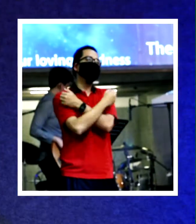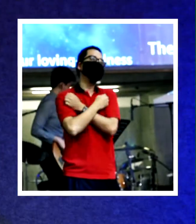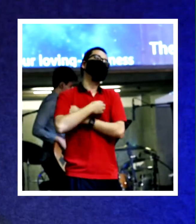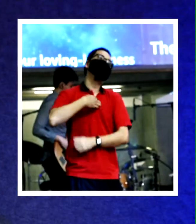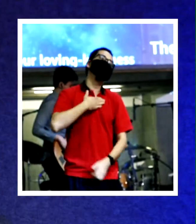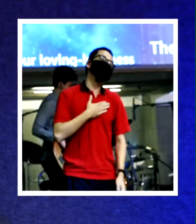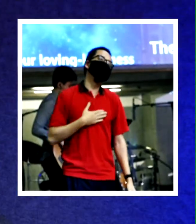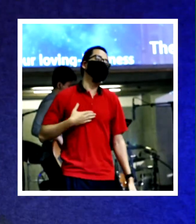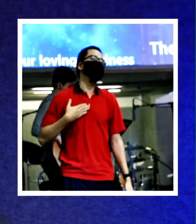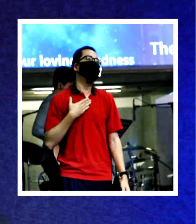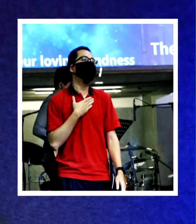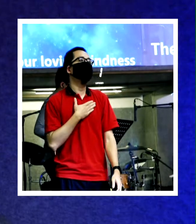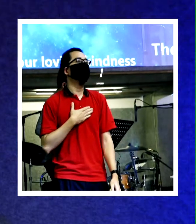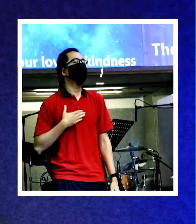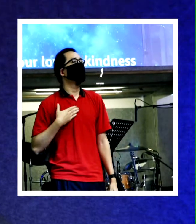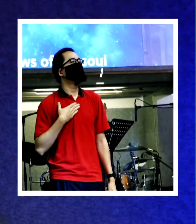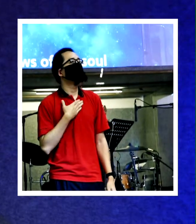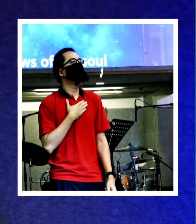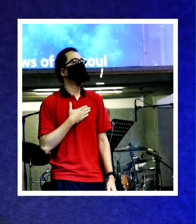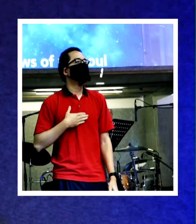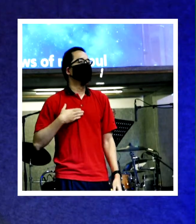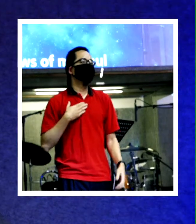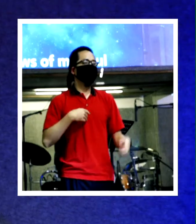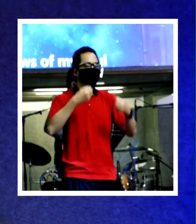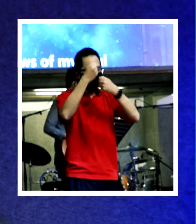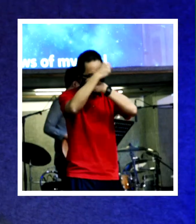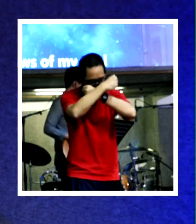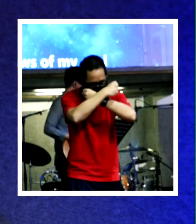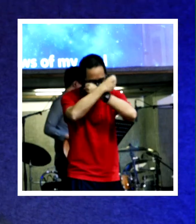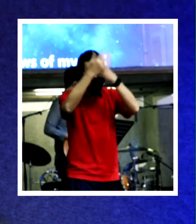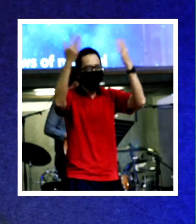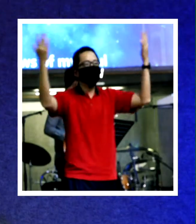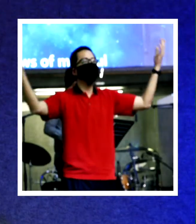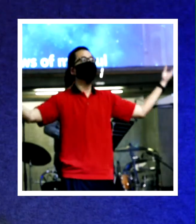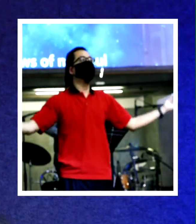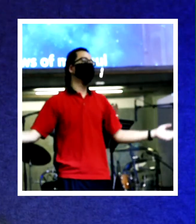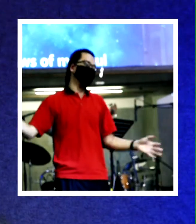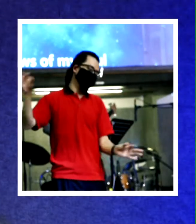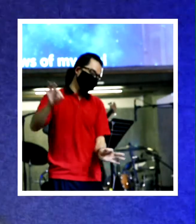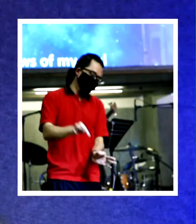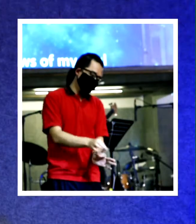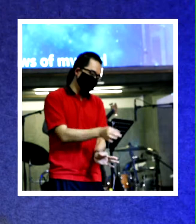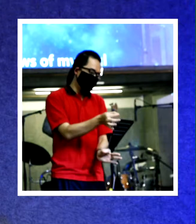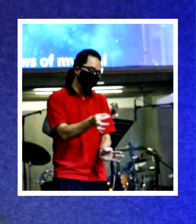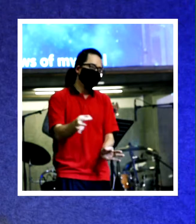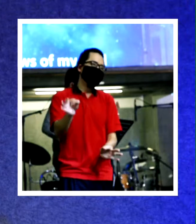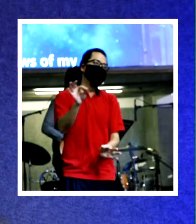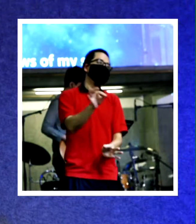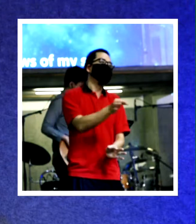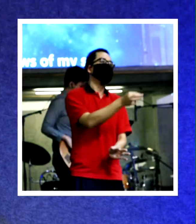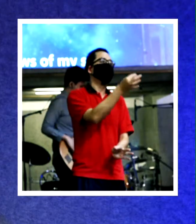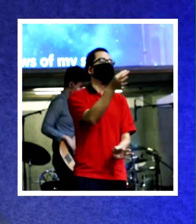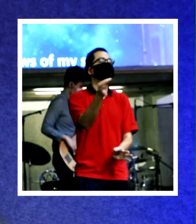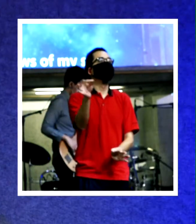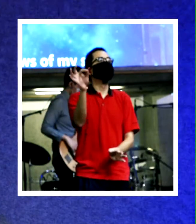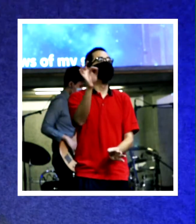your loving kindness taught through the shadows of